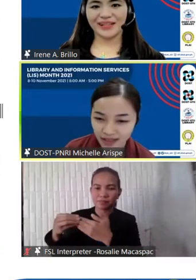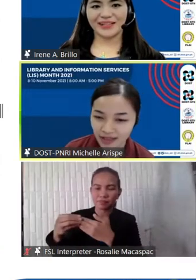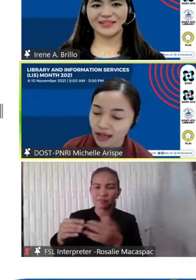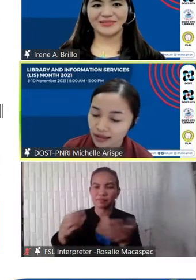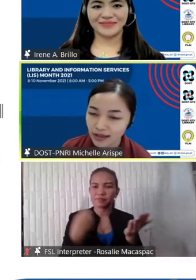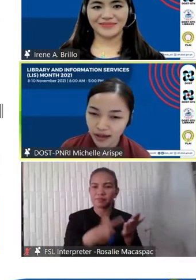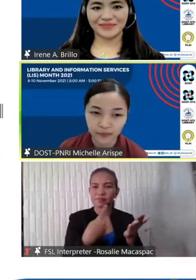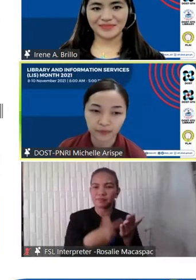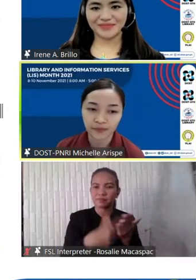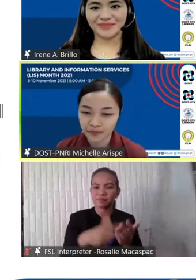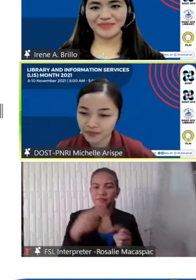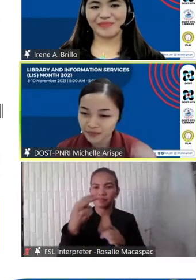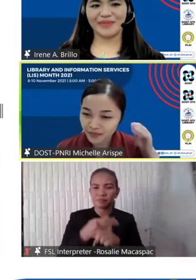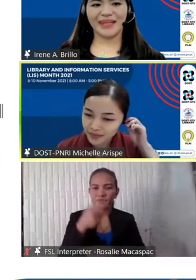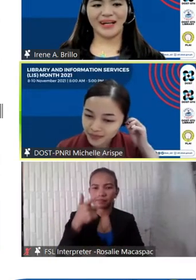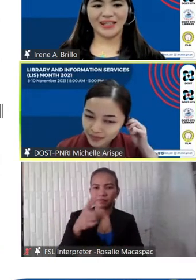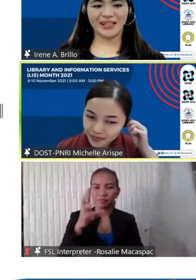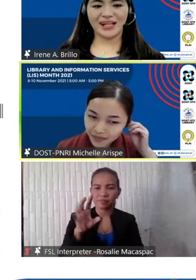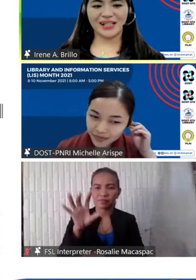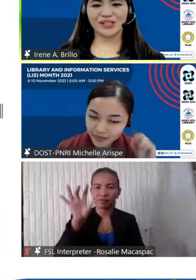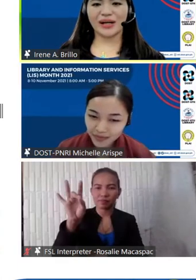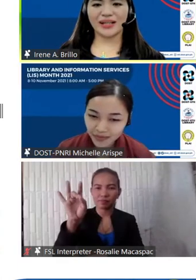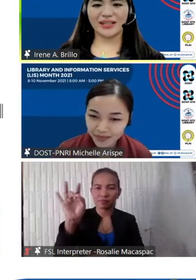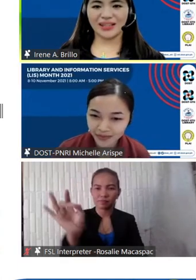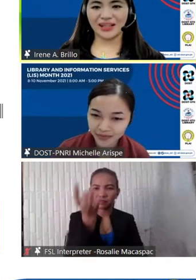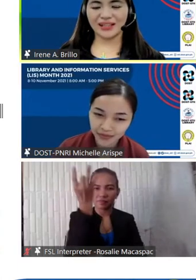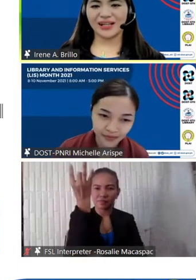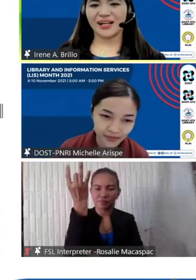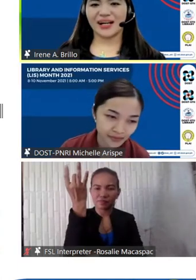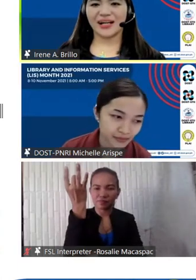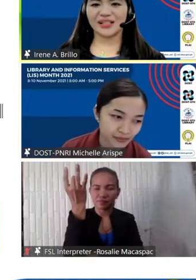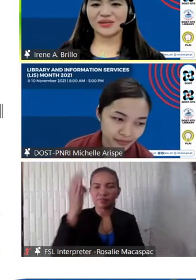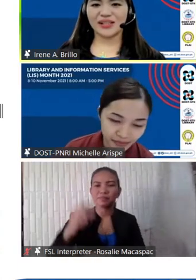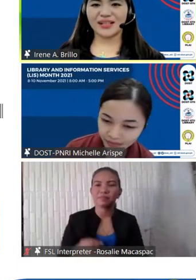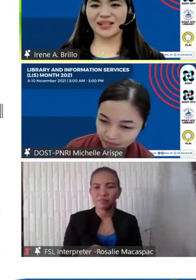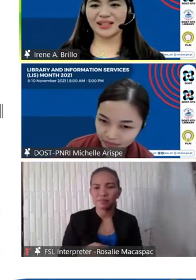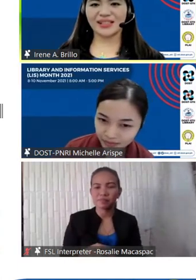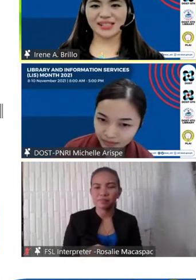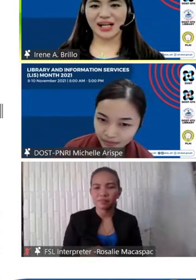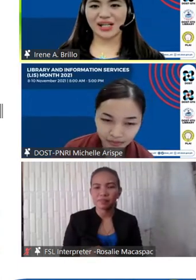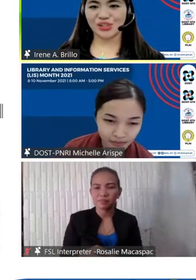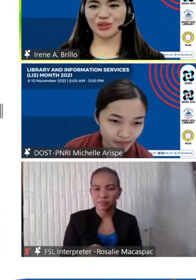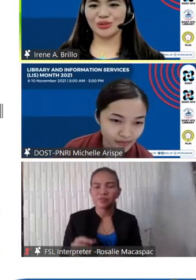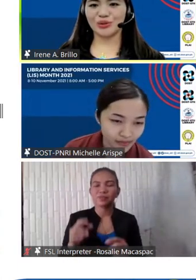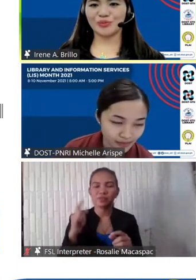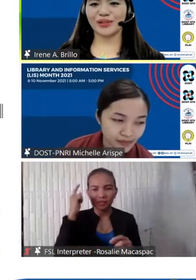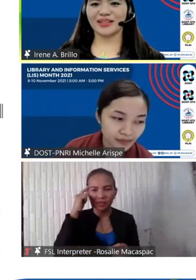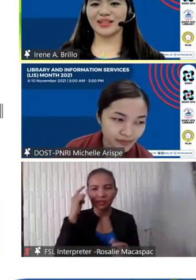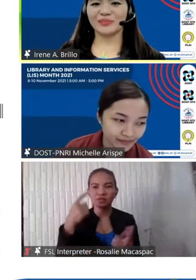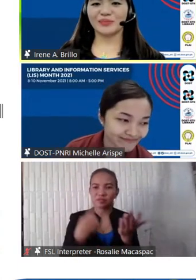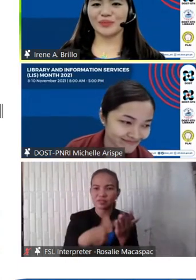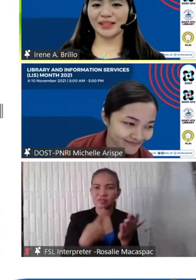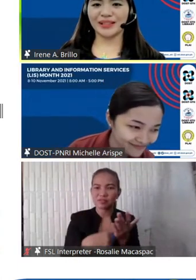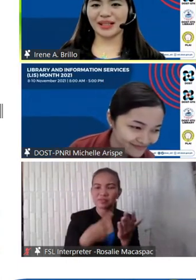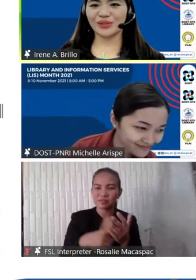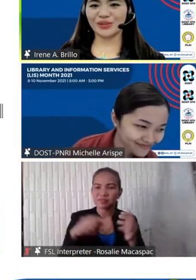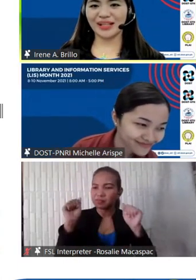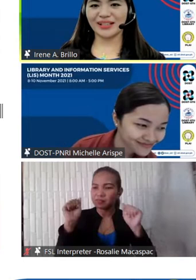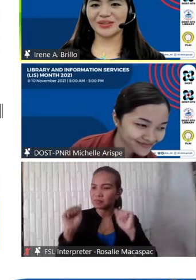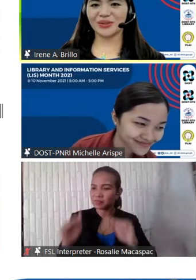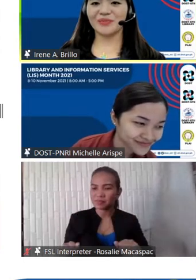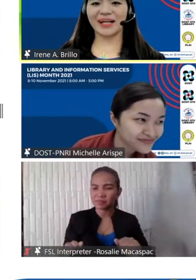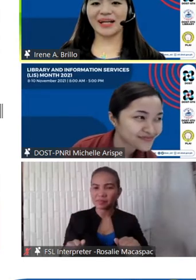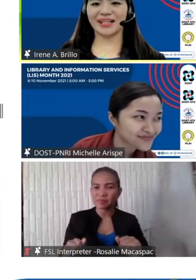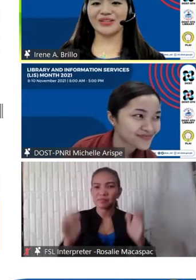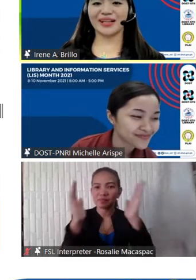November 26, 8 a.m. Ayan, so I think during that discussion, doon po natin pwedeng